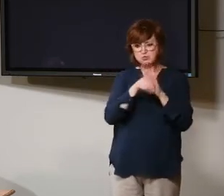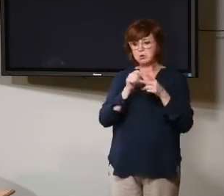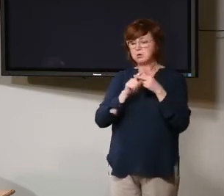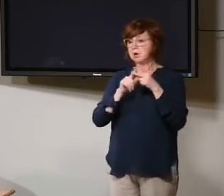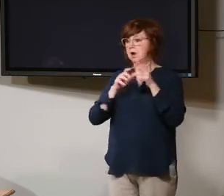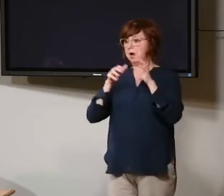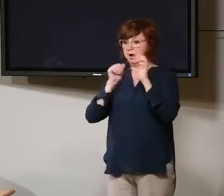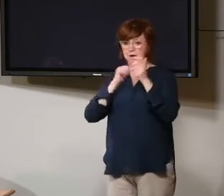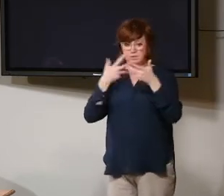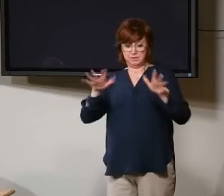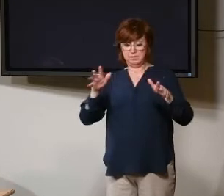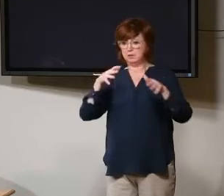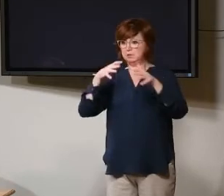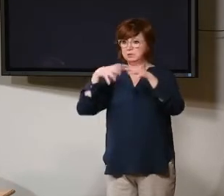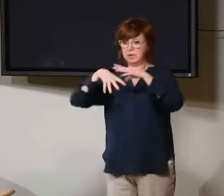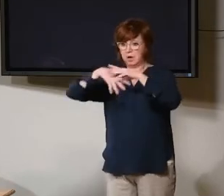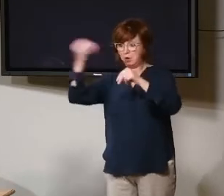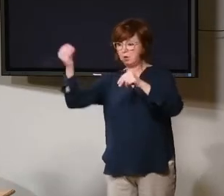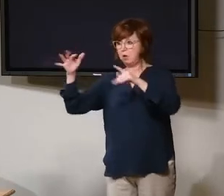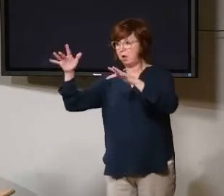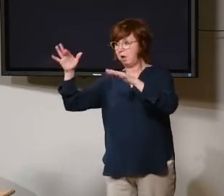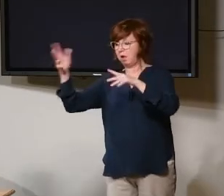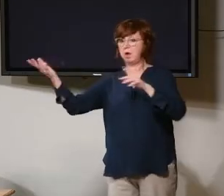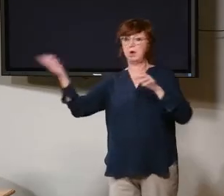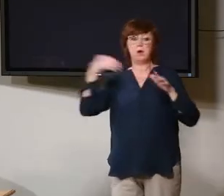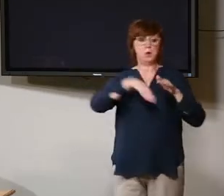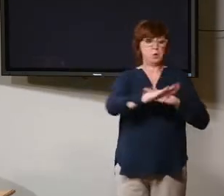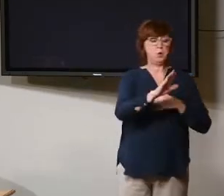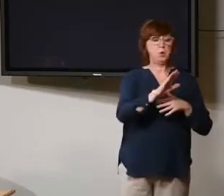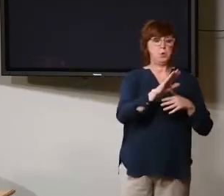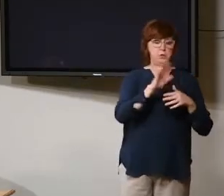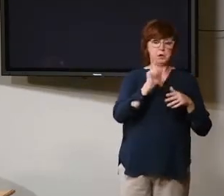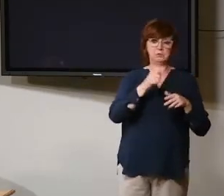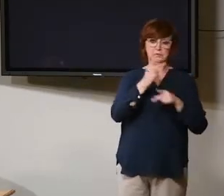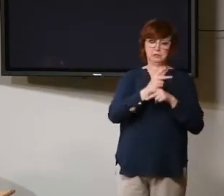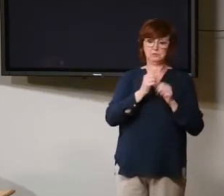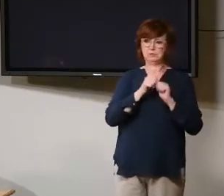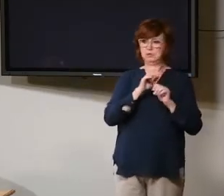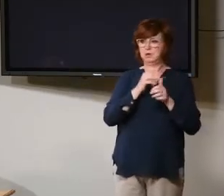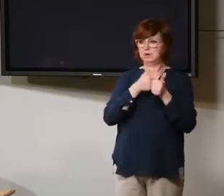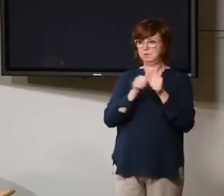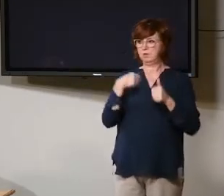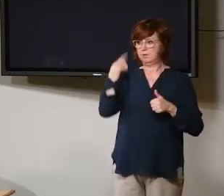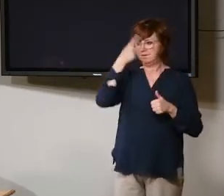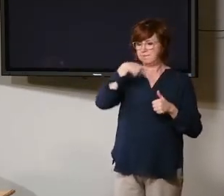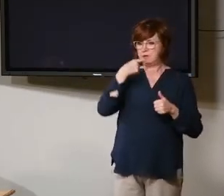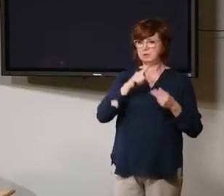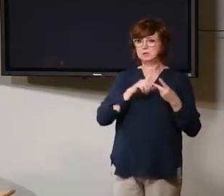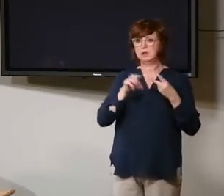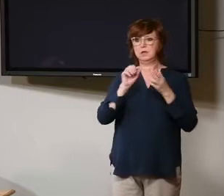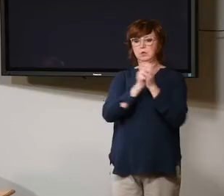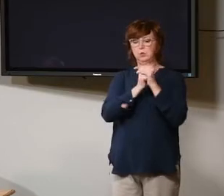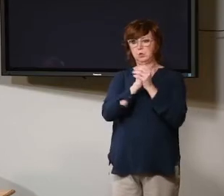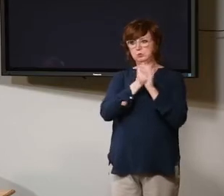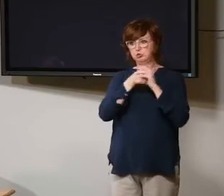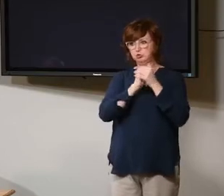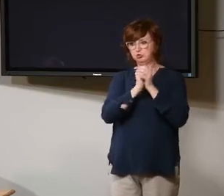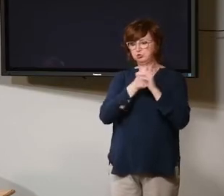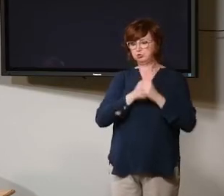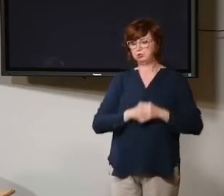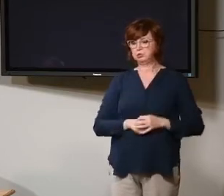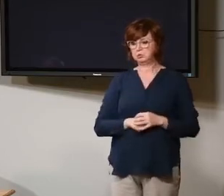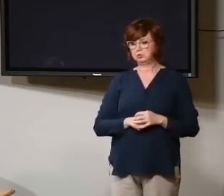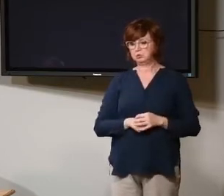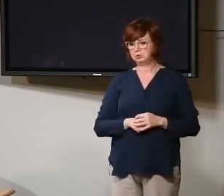out and about after opening a door. I think that simple learned behavior as part of social distancing and